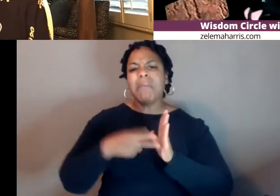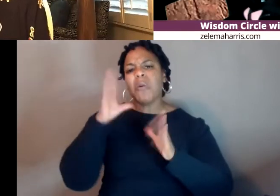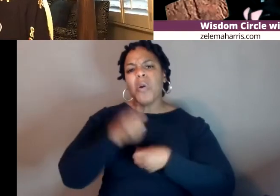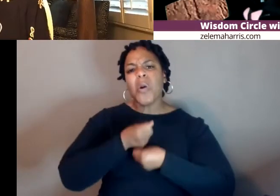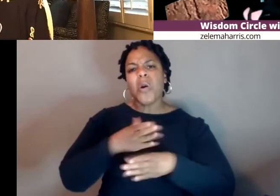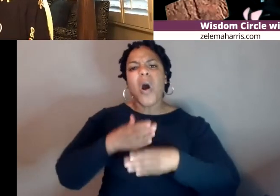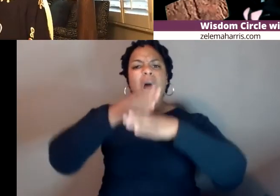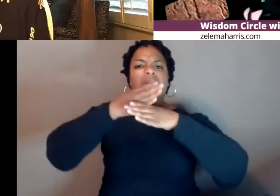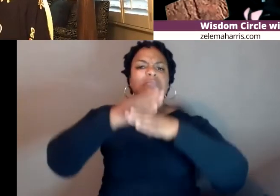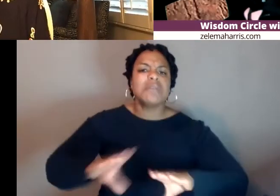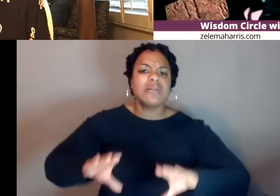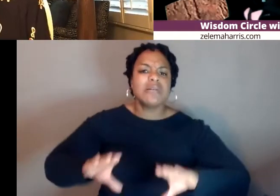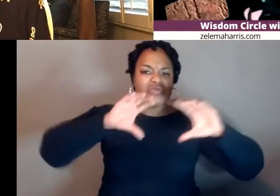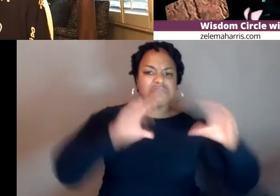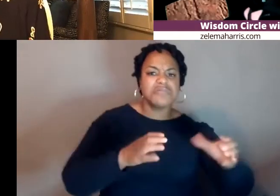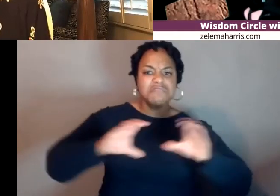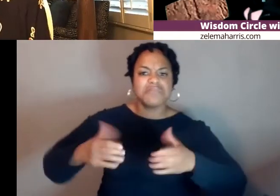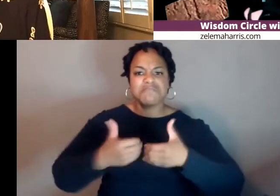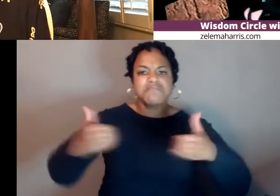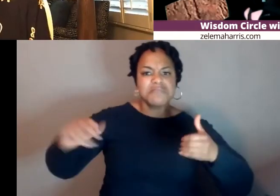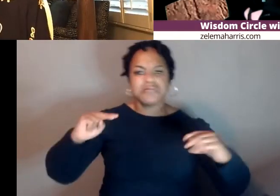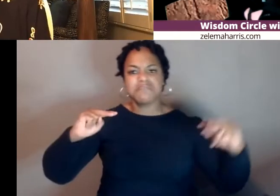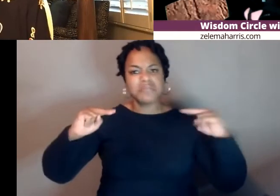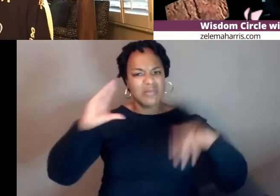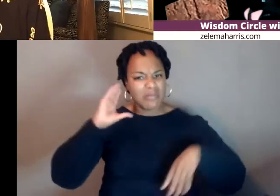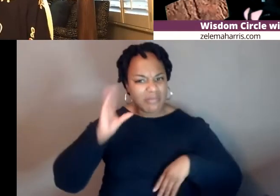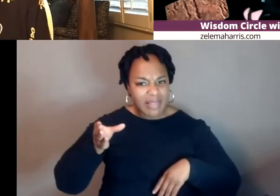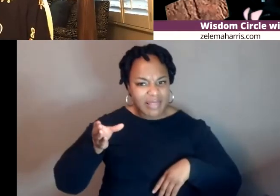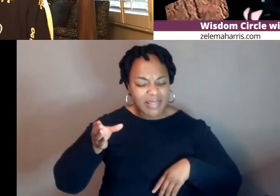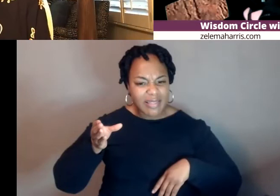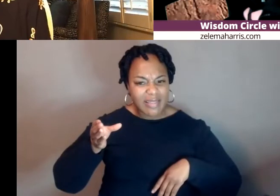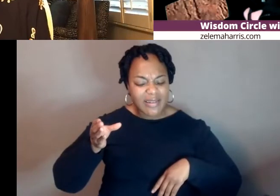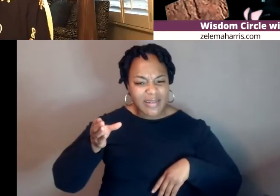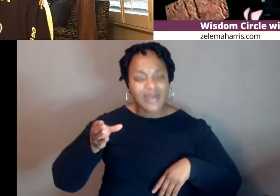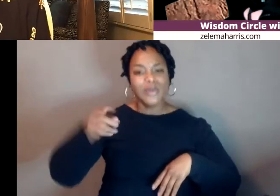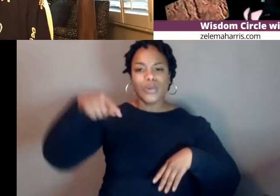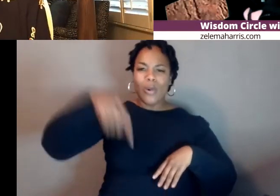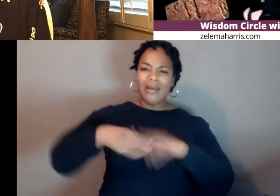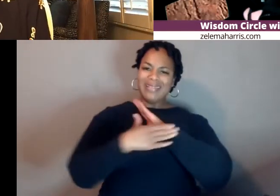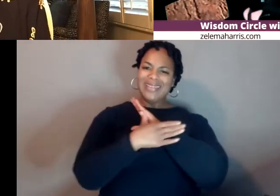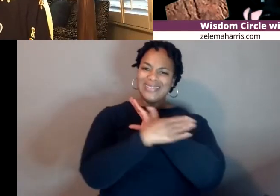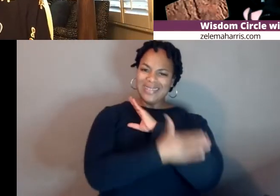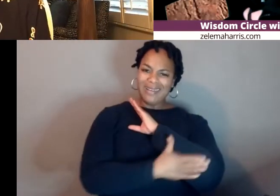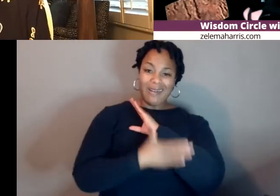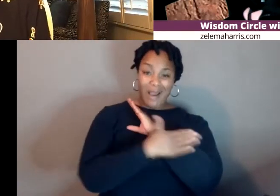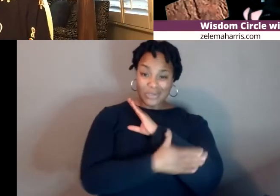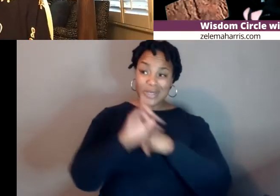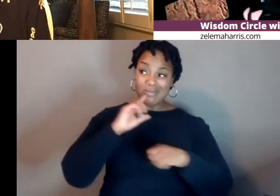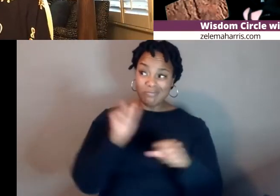have denied that stain on our history since